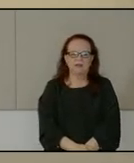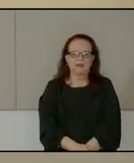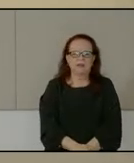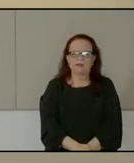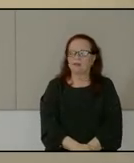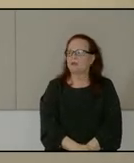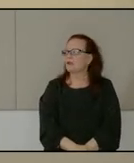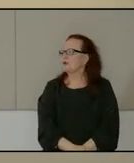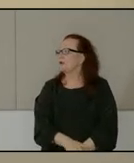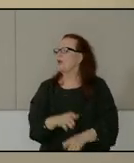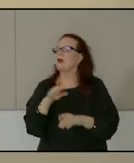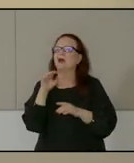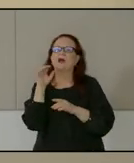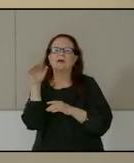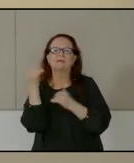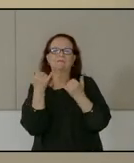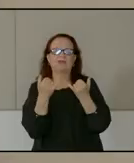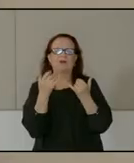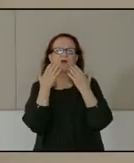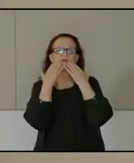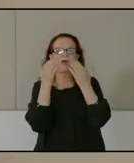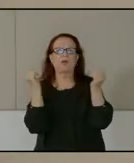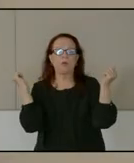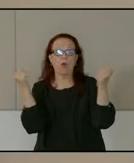Again, I'd like to thank all of you for coming here.